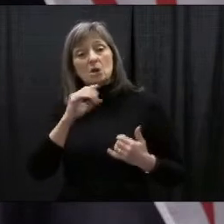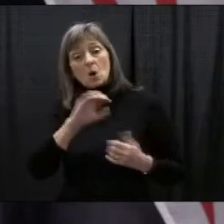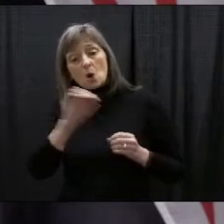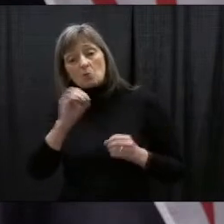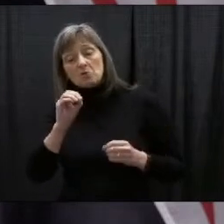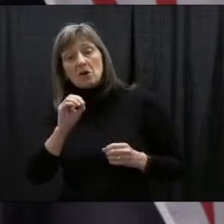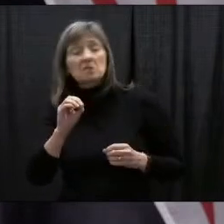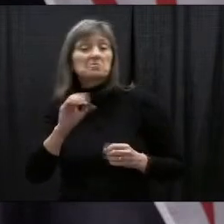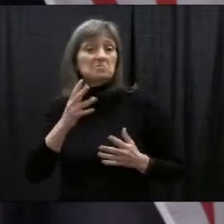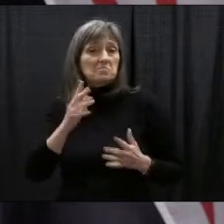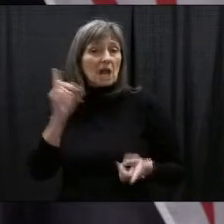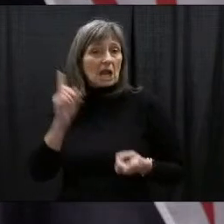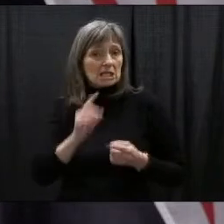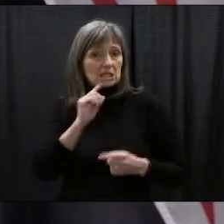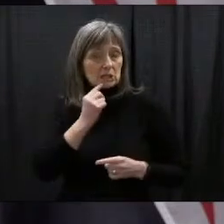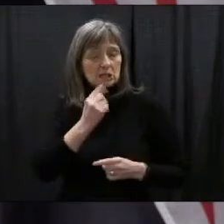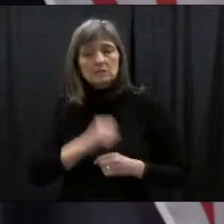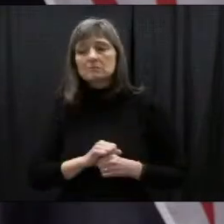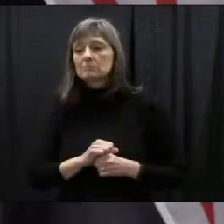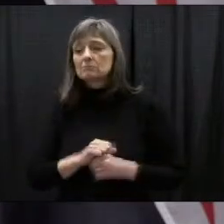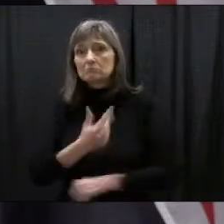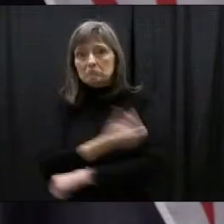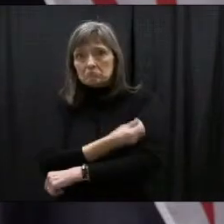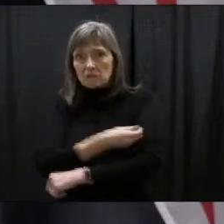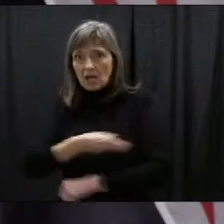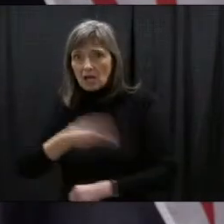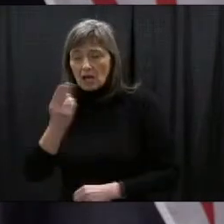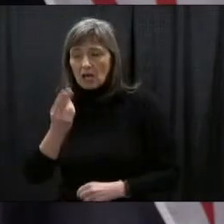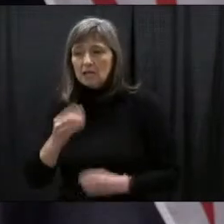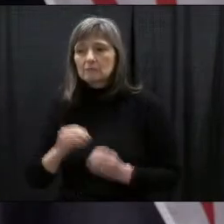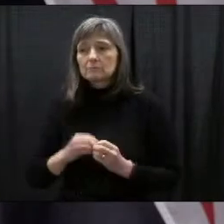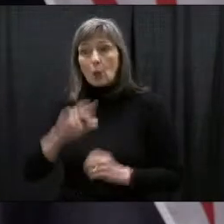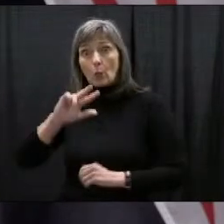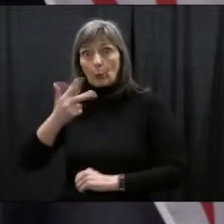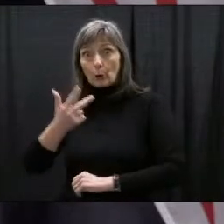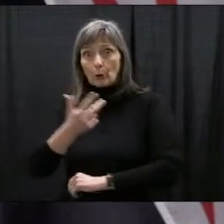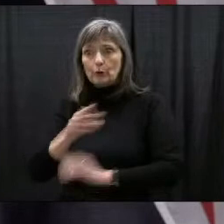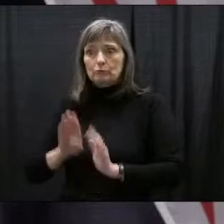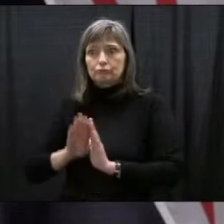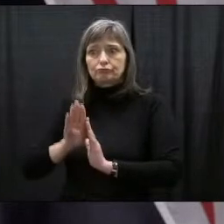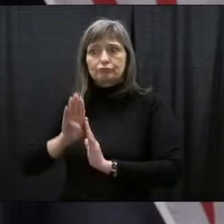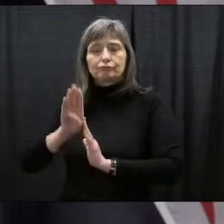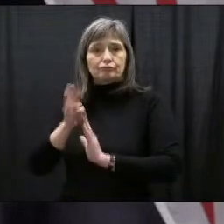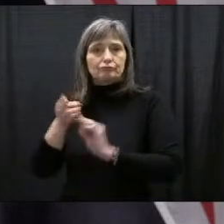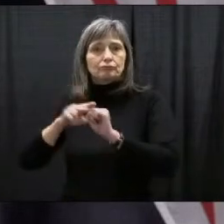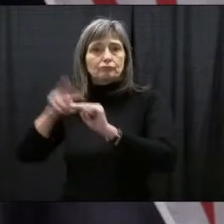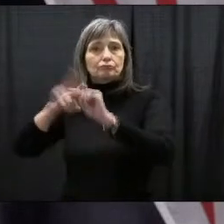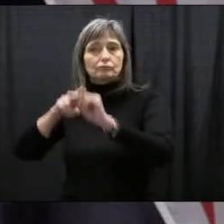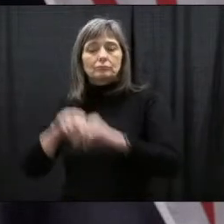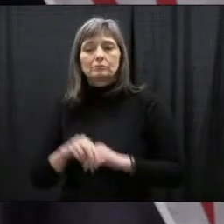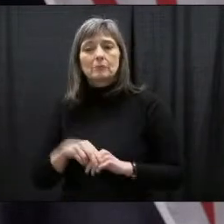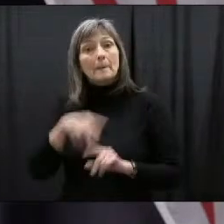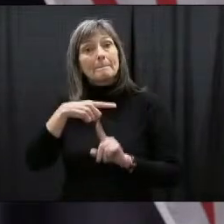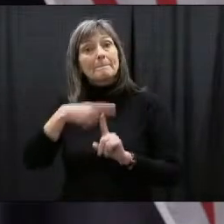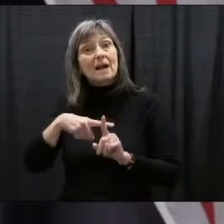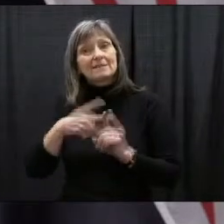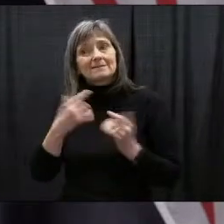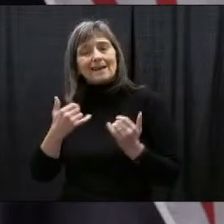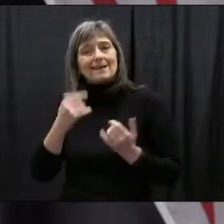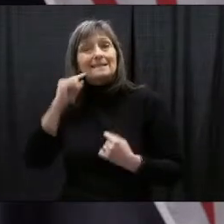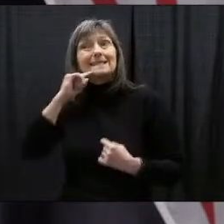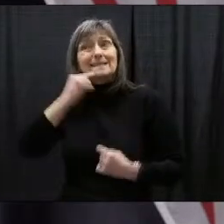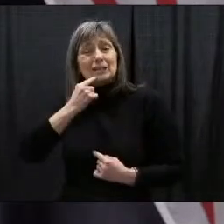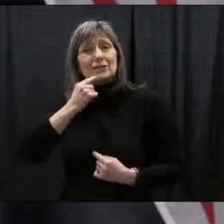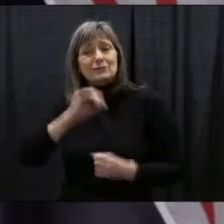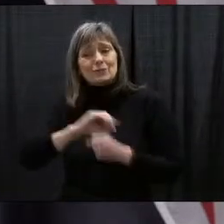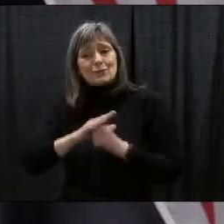a high vaccination rate, a growing booster rate, and therapeutic medications to prevent